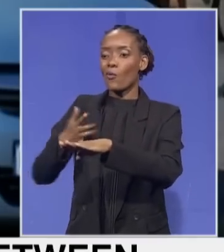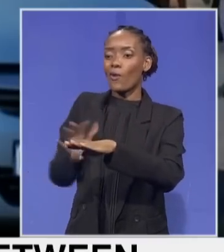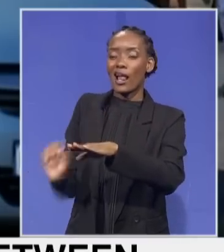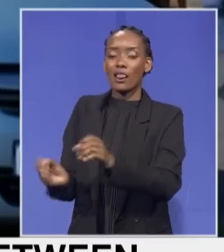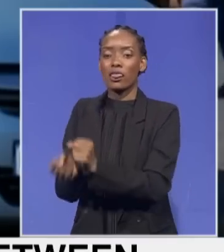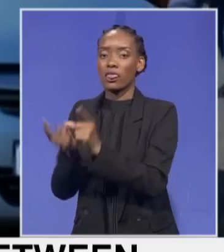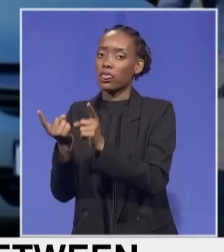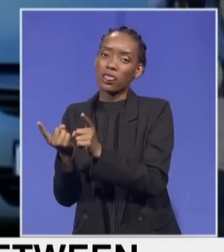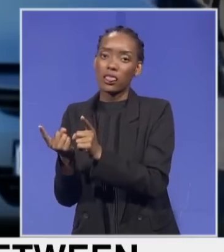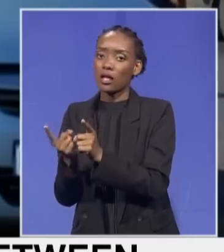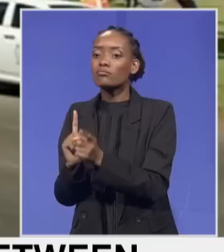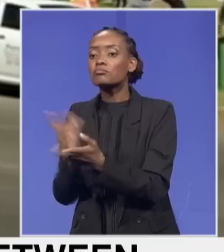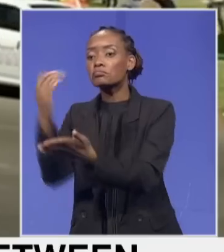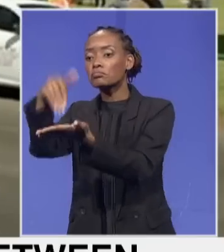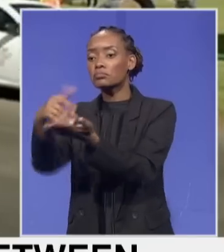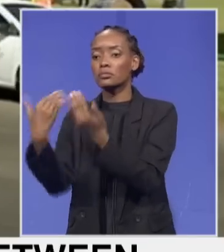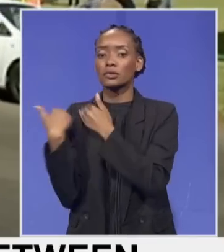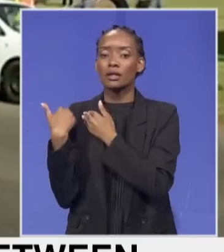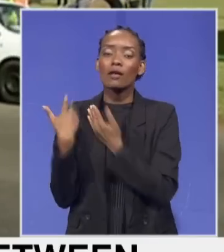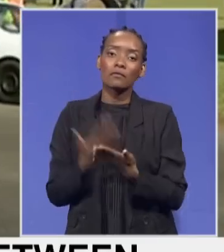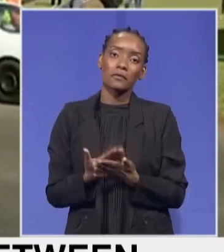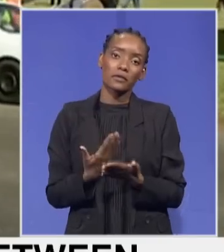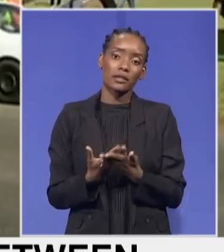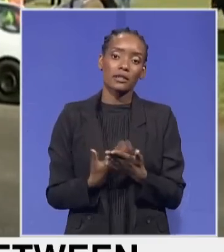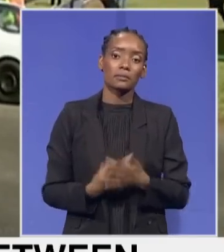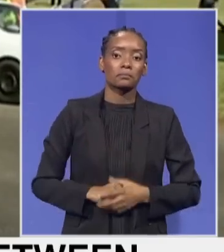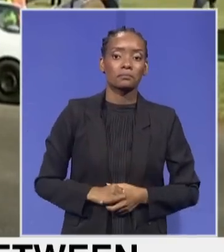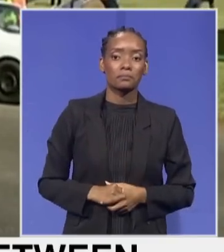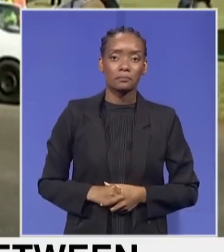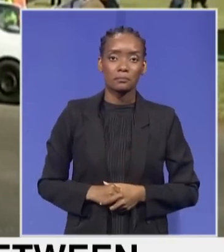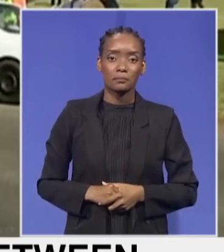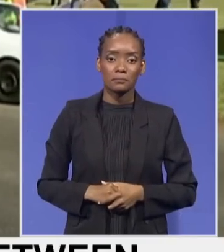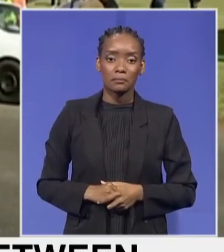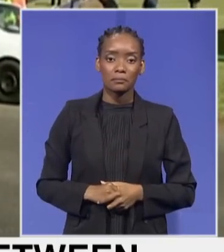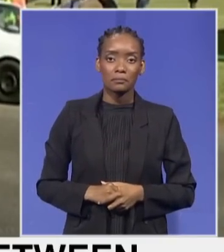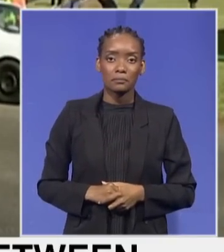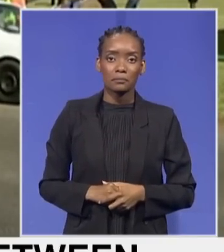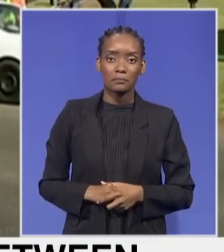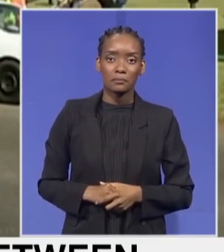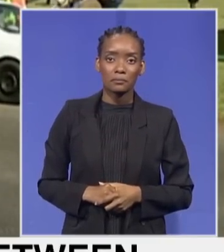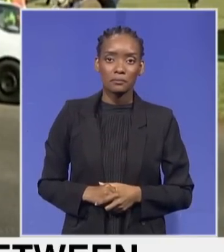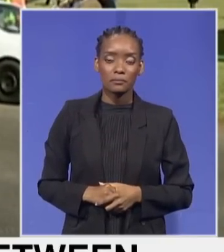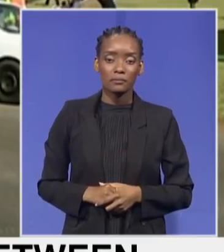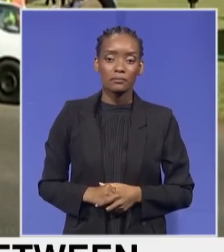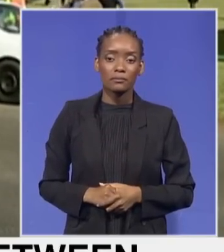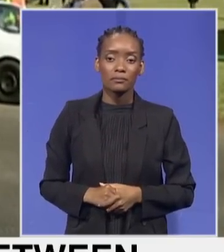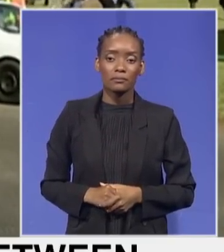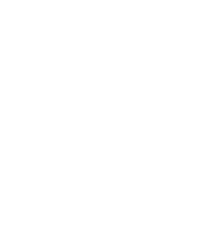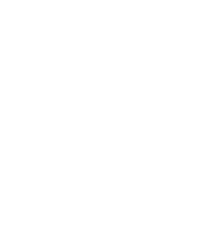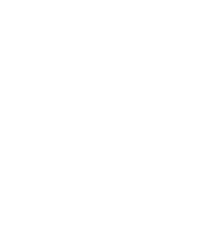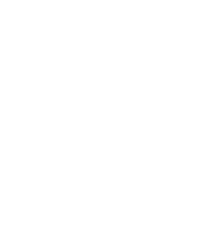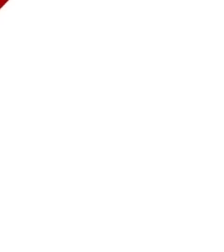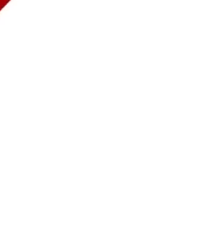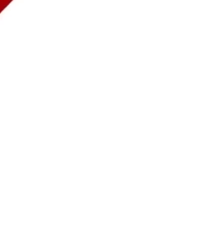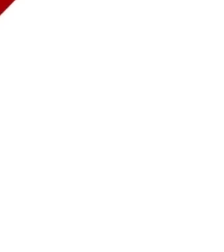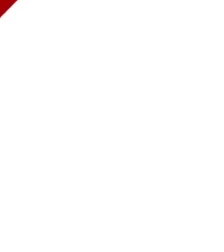them from reaching their destinations safely and on time. Gloria Safako Mosi, SABC News, Johannesburg.